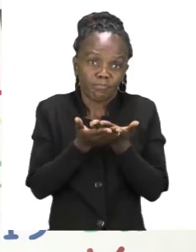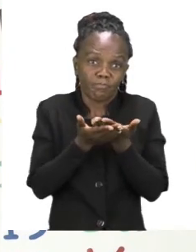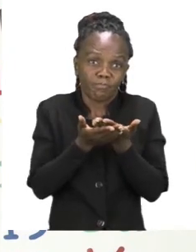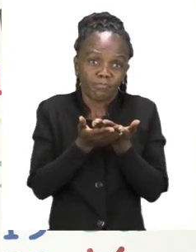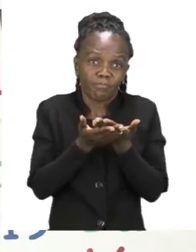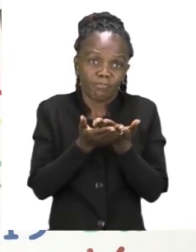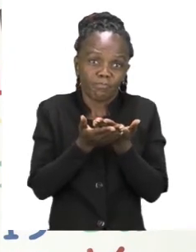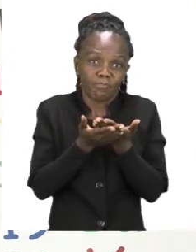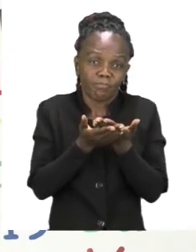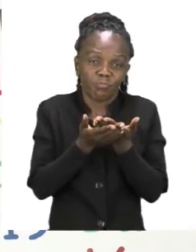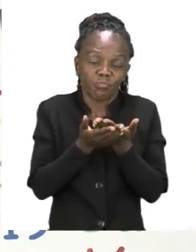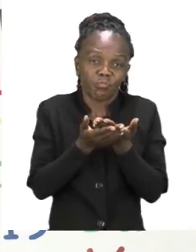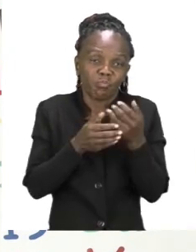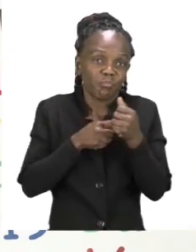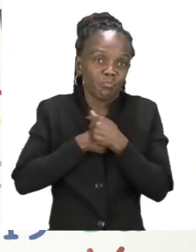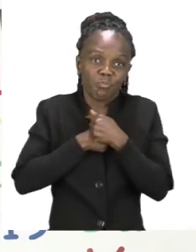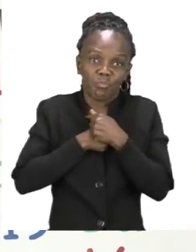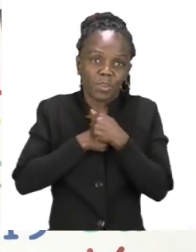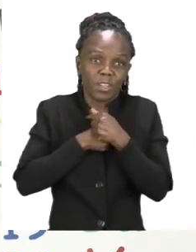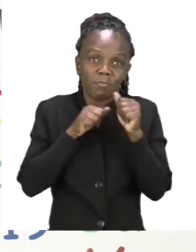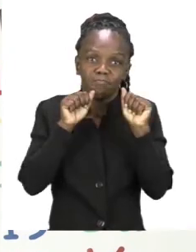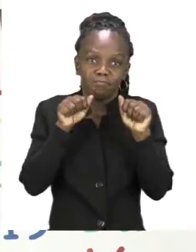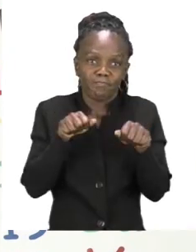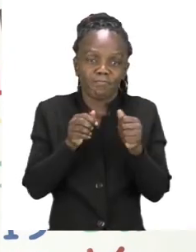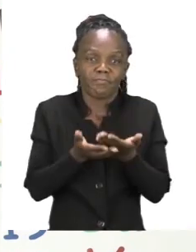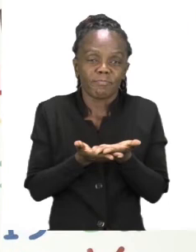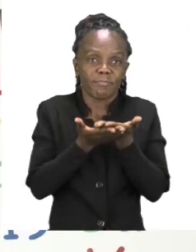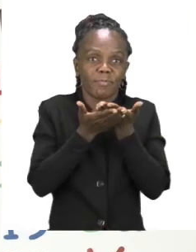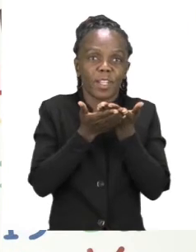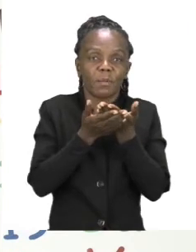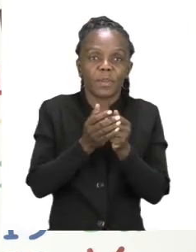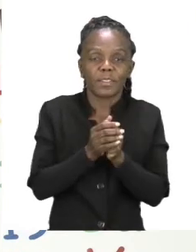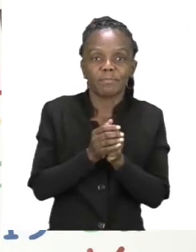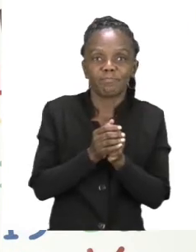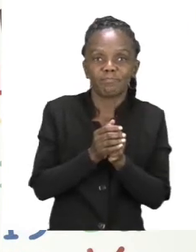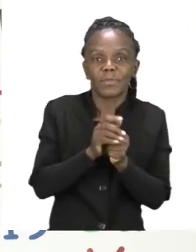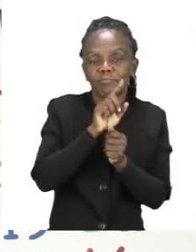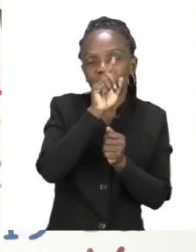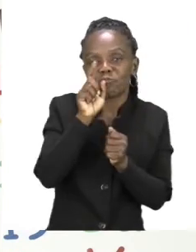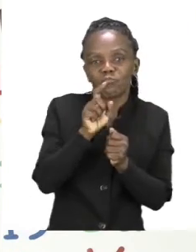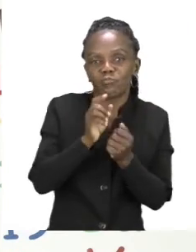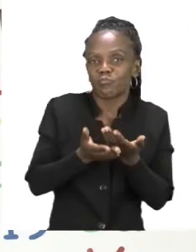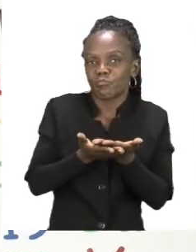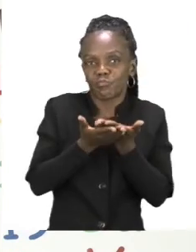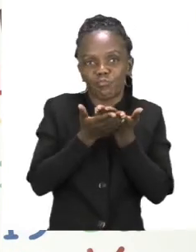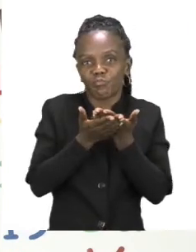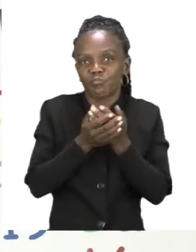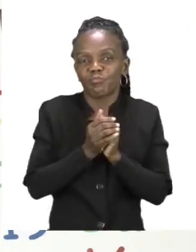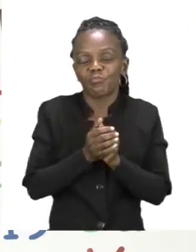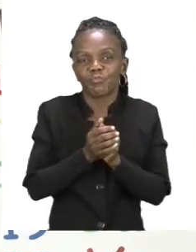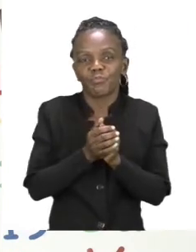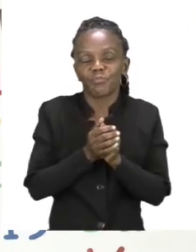adults are there to help us. So if you need a little bit of help, don't be afraid to ask. So I have covered